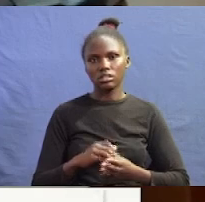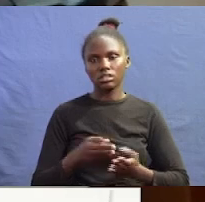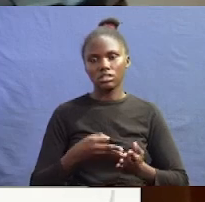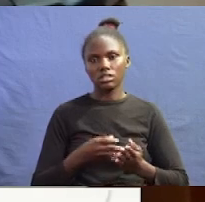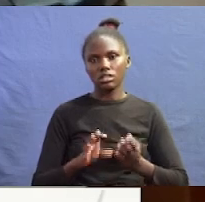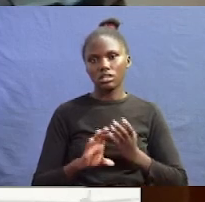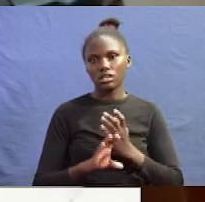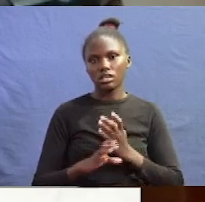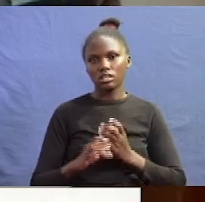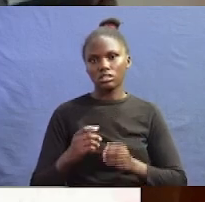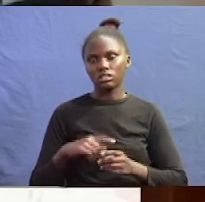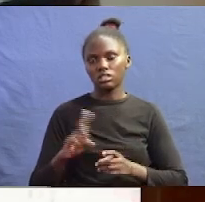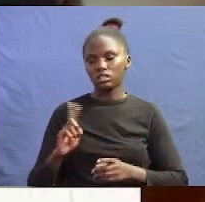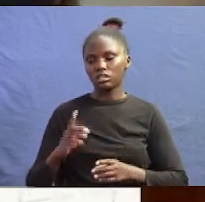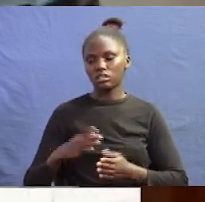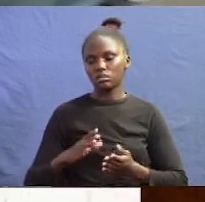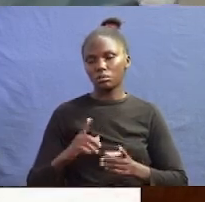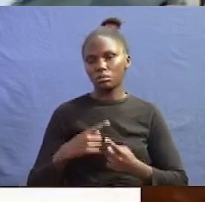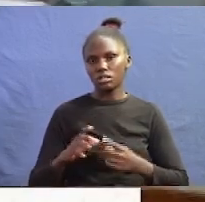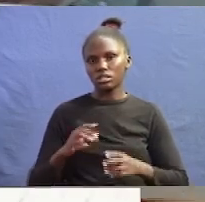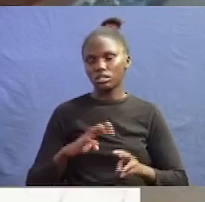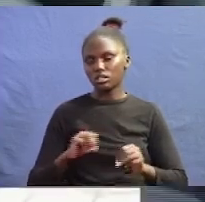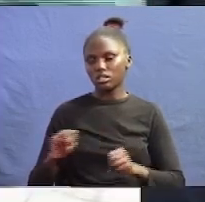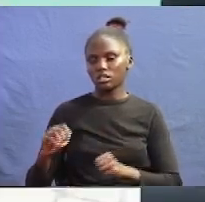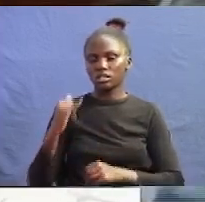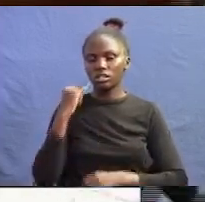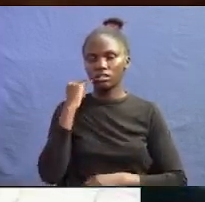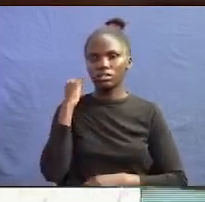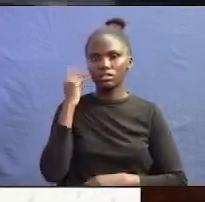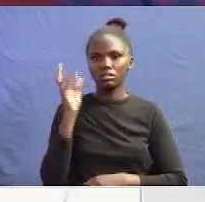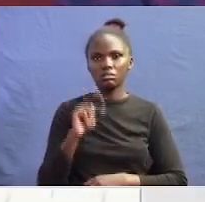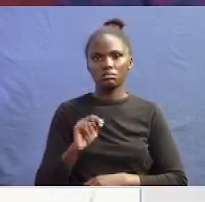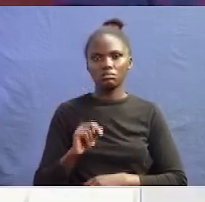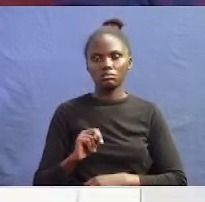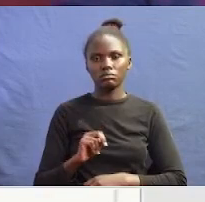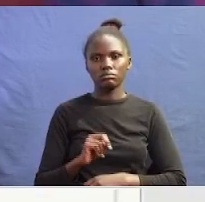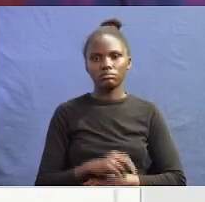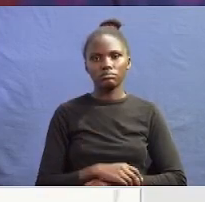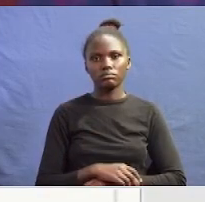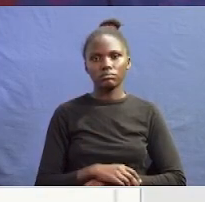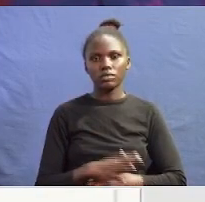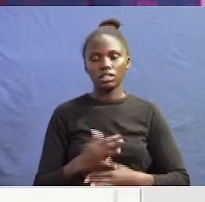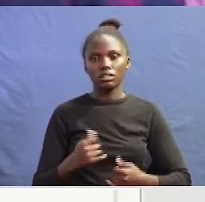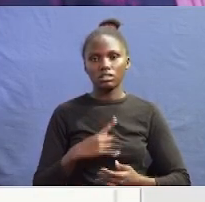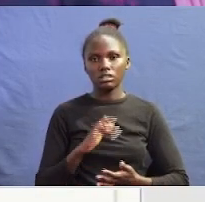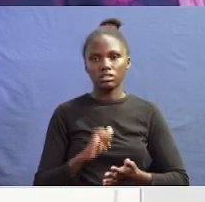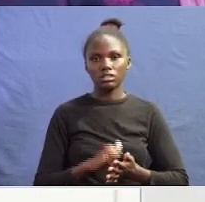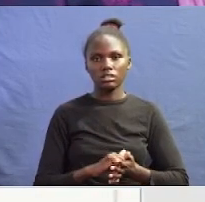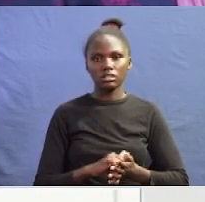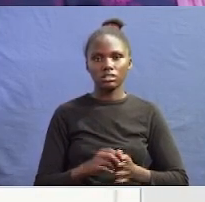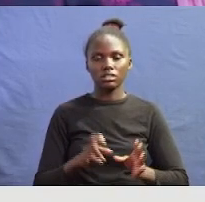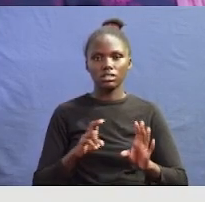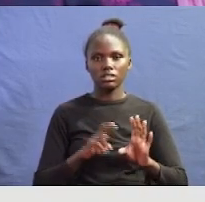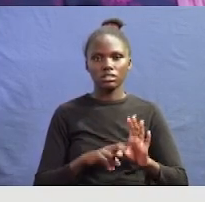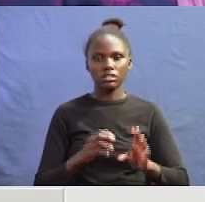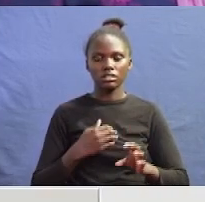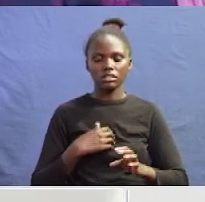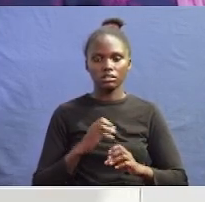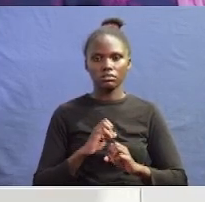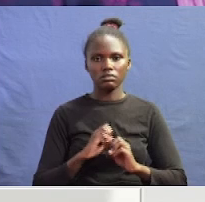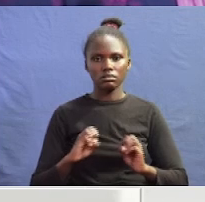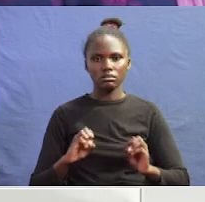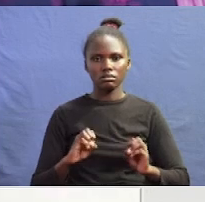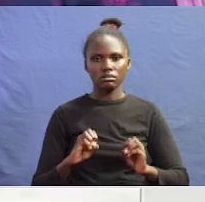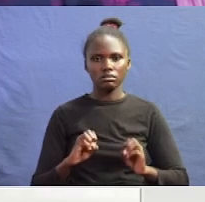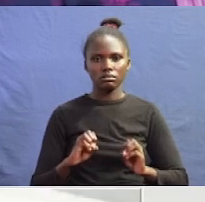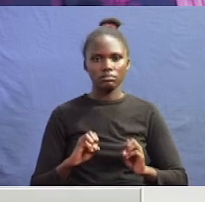from Nairobi instead of being physically present in Isiolo County. Where he has stated that there was no sitting.